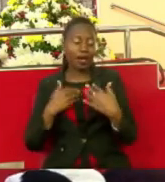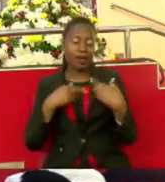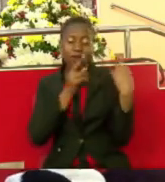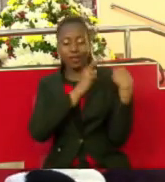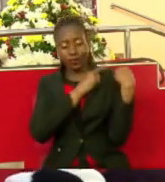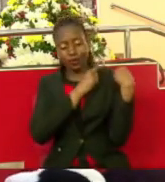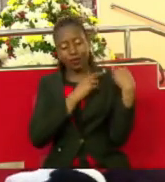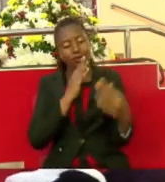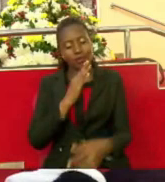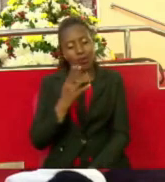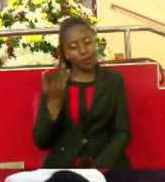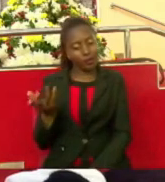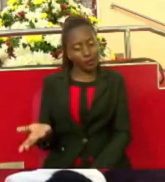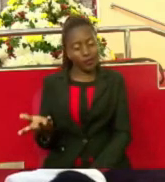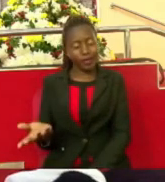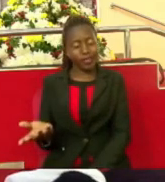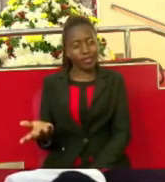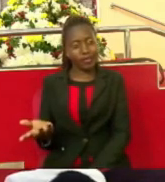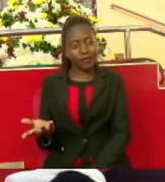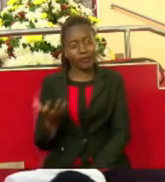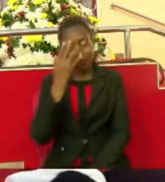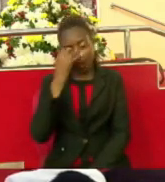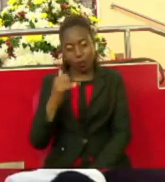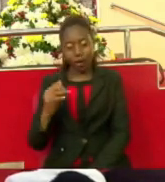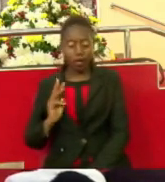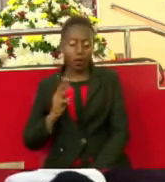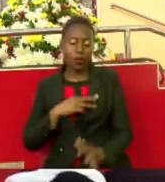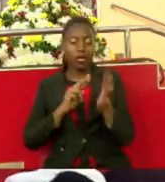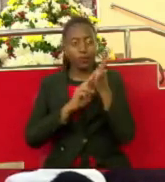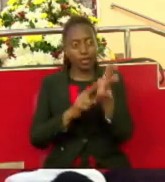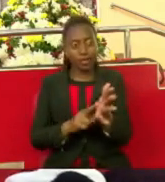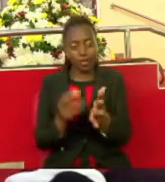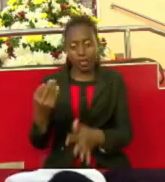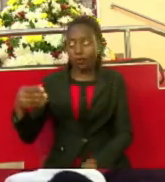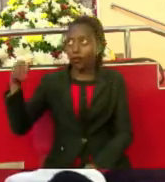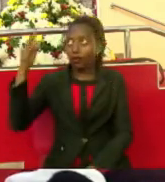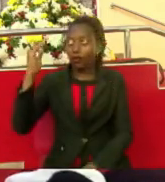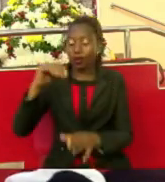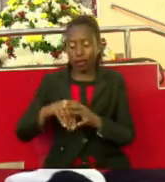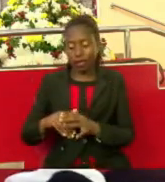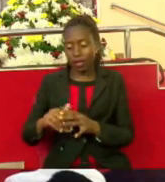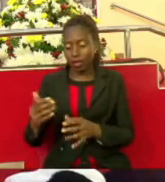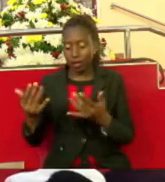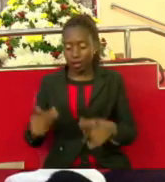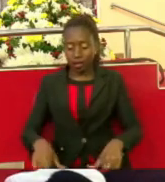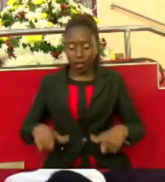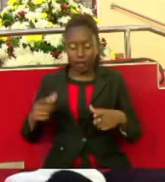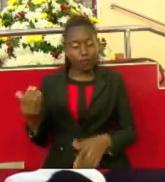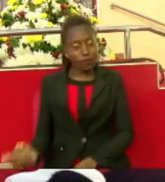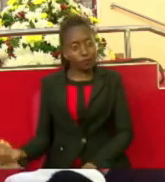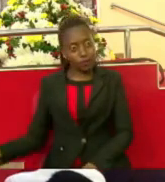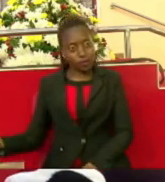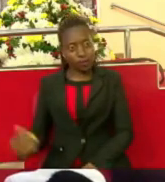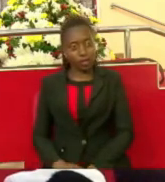wajibu wa kuwa pale. Because we are the representatives of God in this world, in the lives of children. Maana sisi ni wawakilishi wa Mungu katika ulimwengu, katika maisha ya watoto. So you are